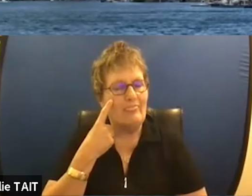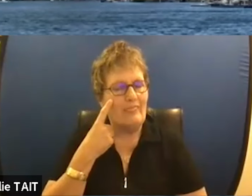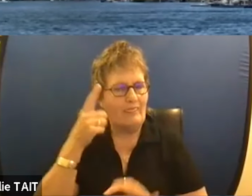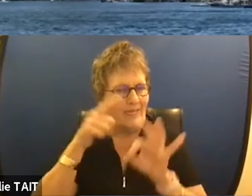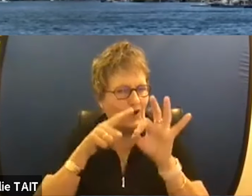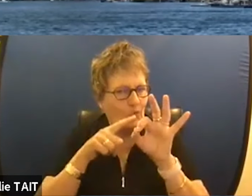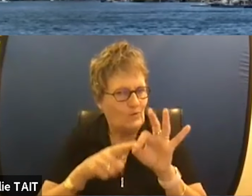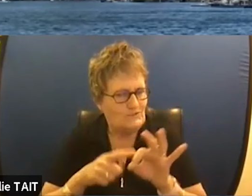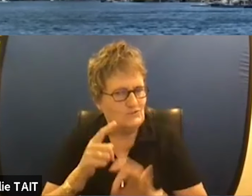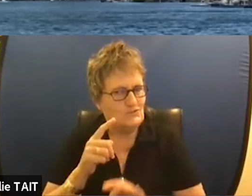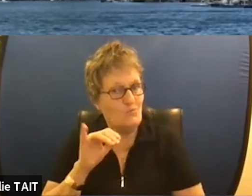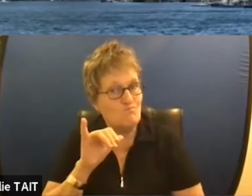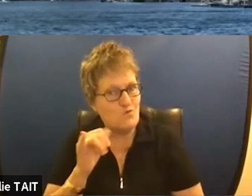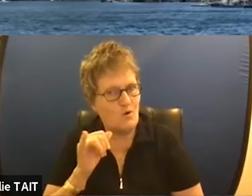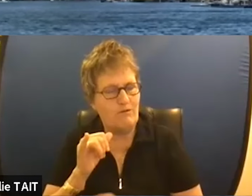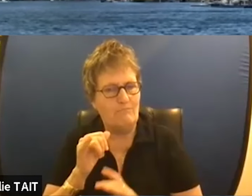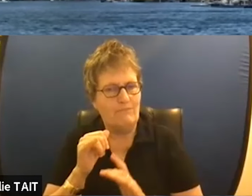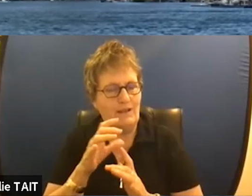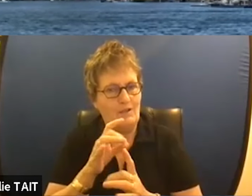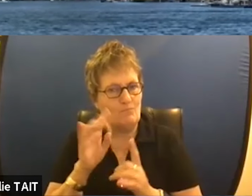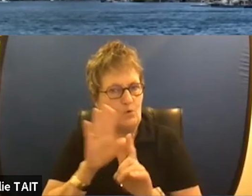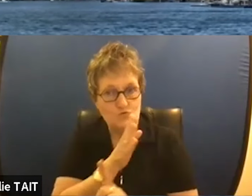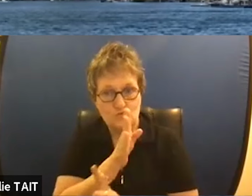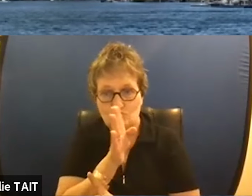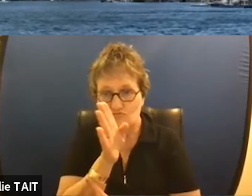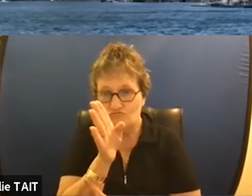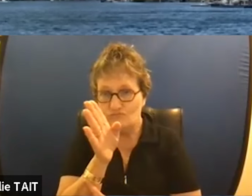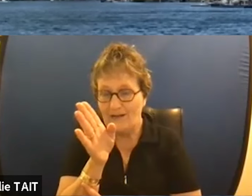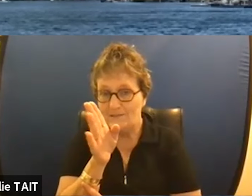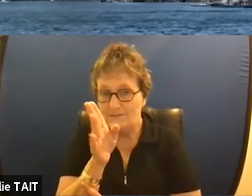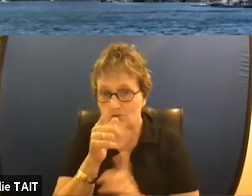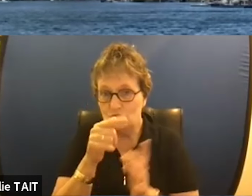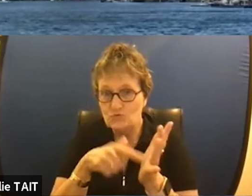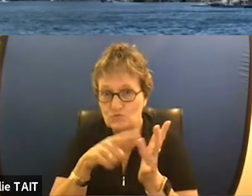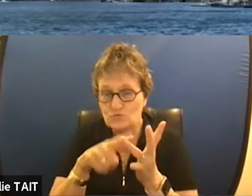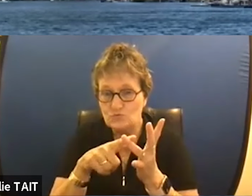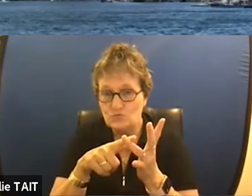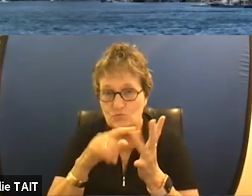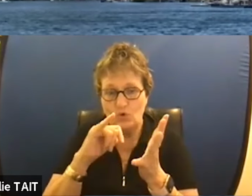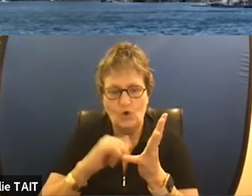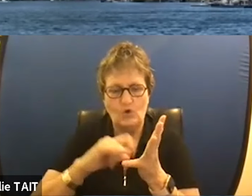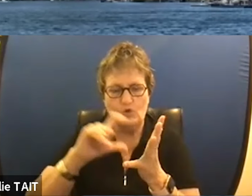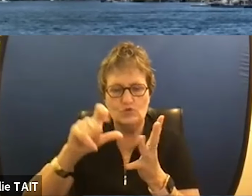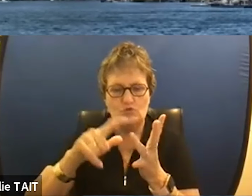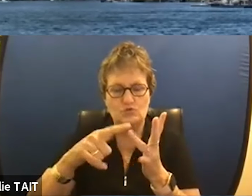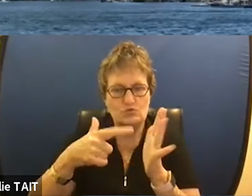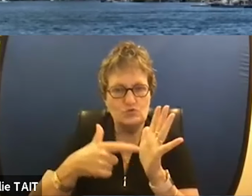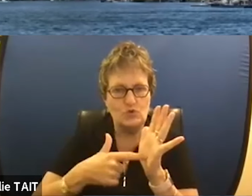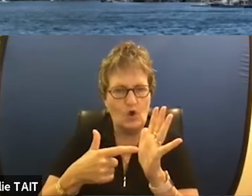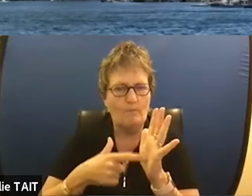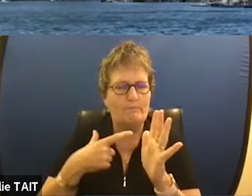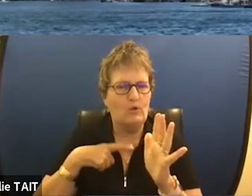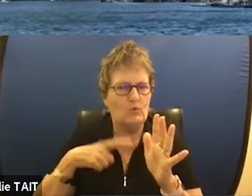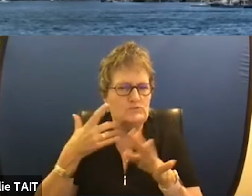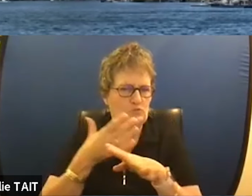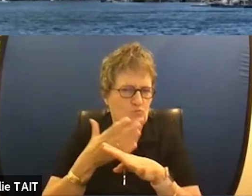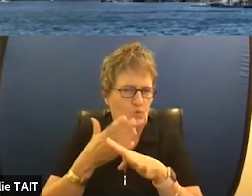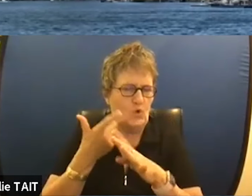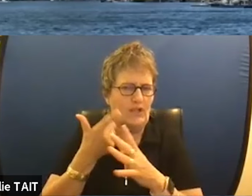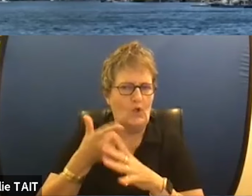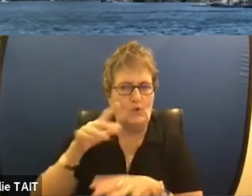is probably most directed to Scott, since he was really working on the spaces.